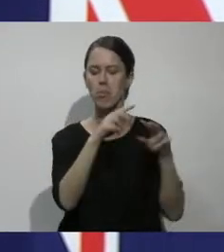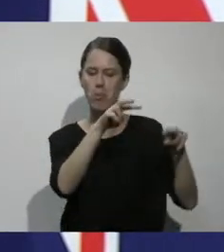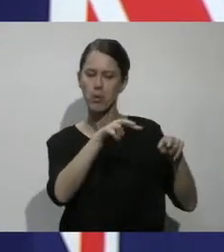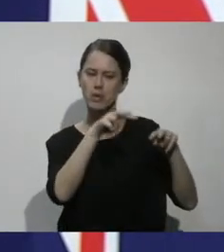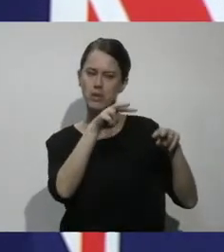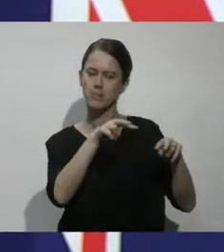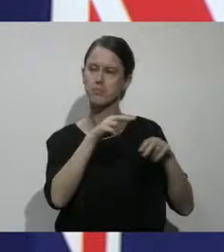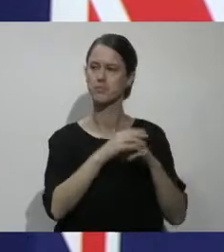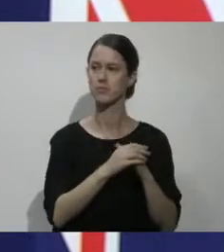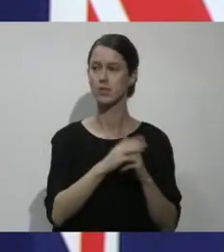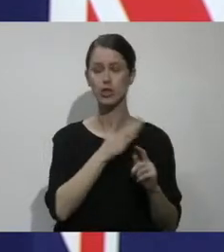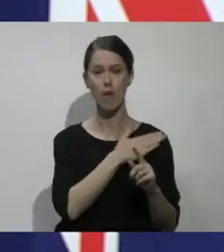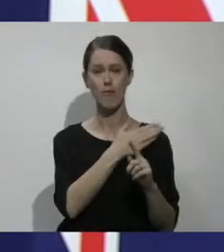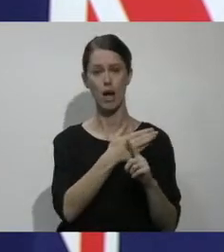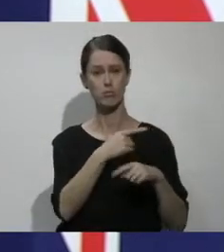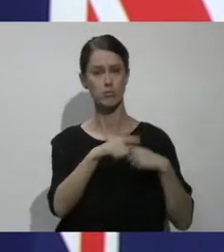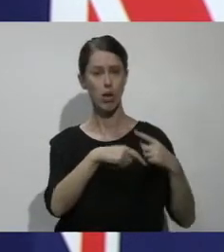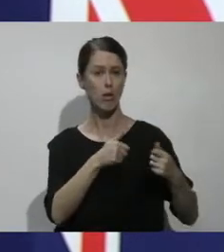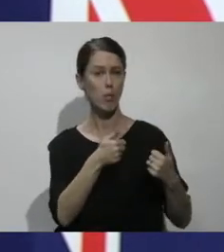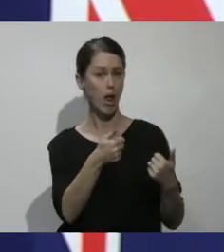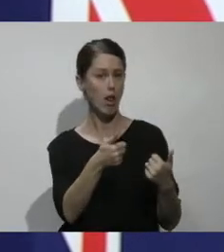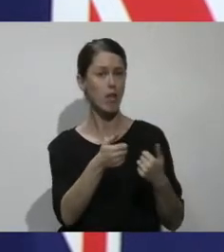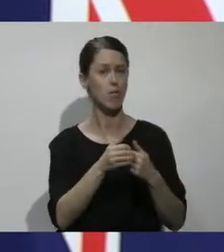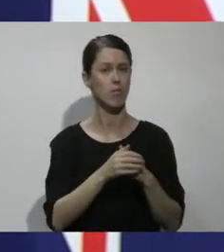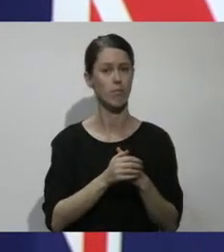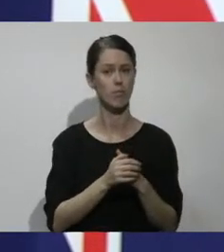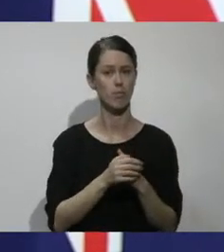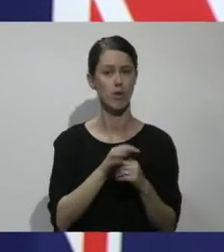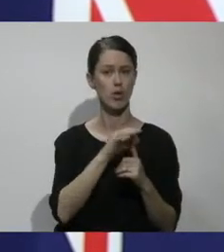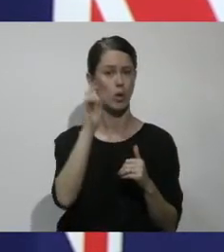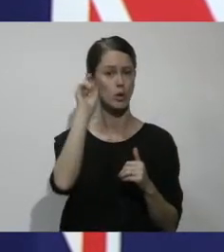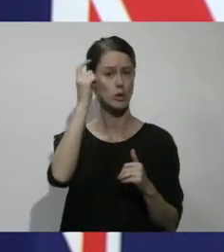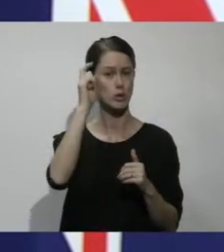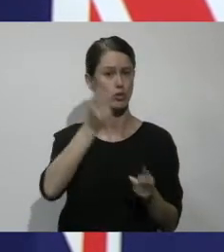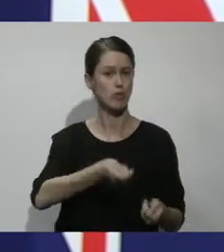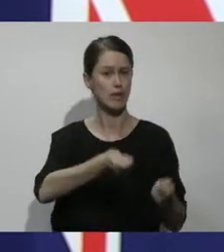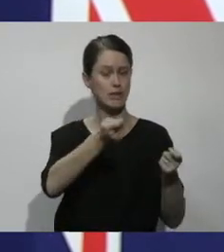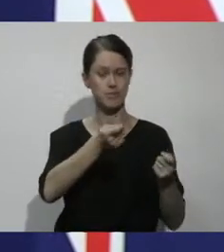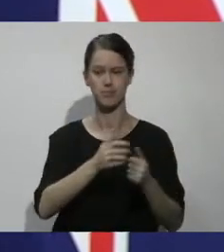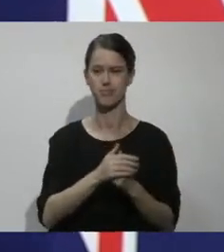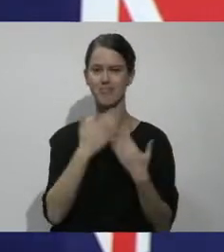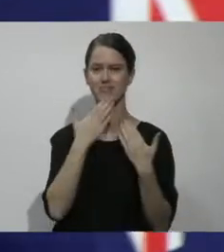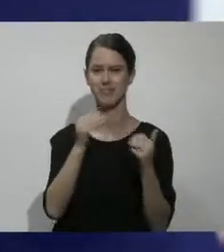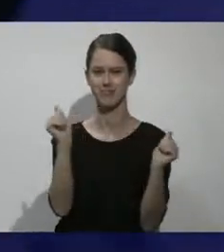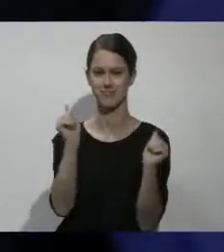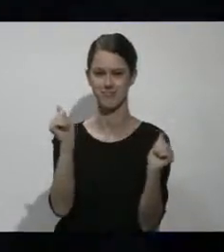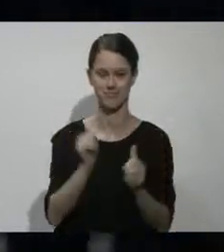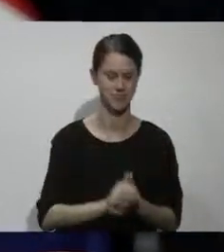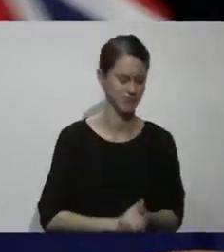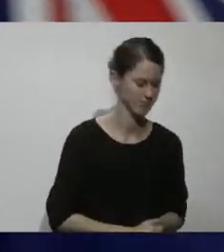close eye on it. But to this point, we haven't had any specific concerns raised with us. Thanks, everyone.